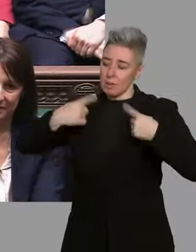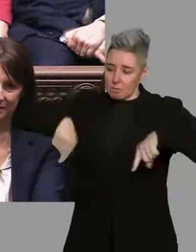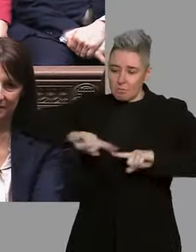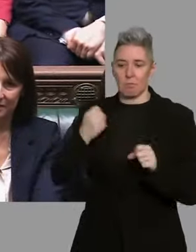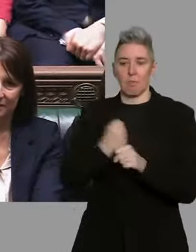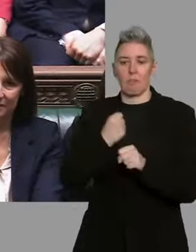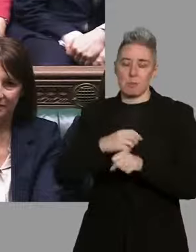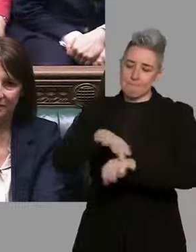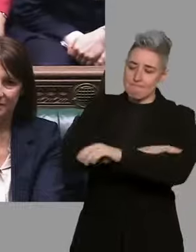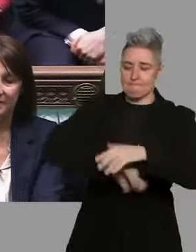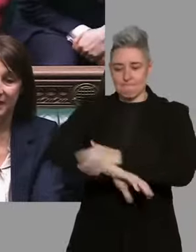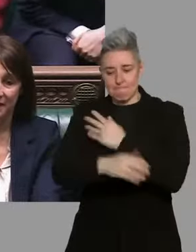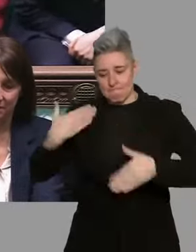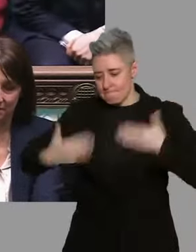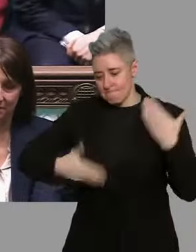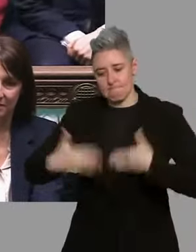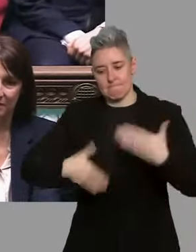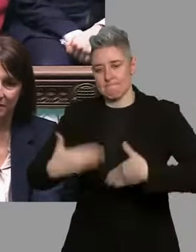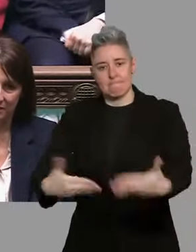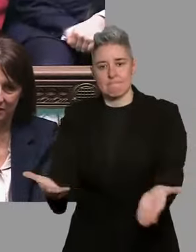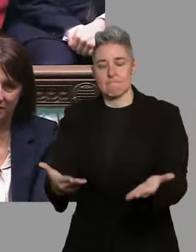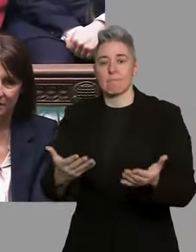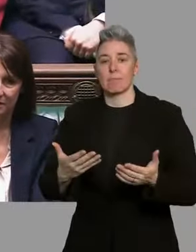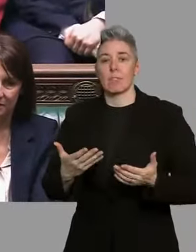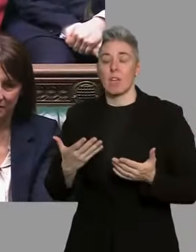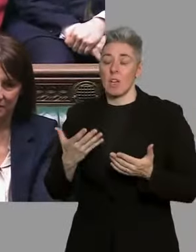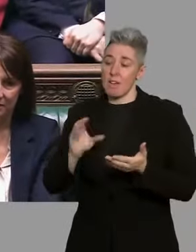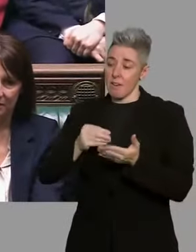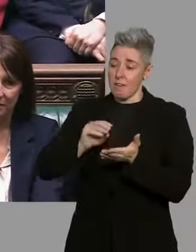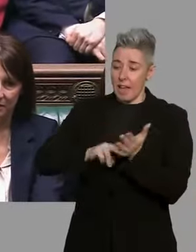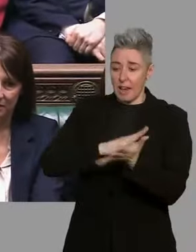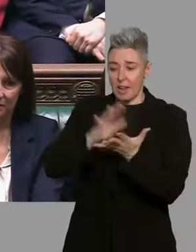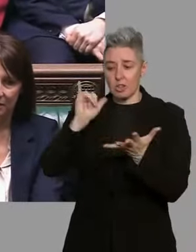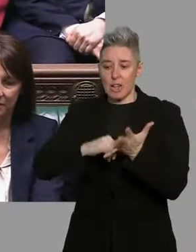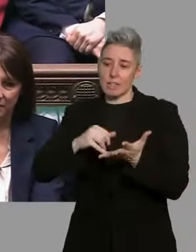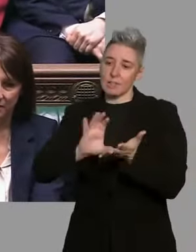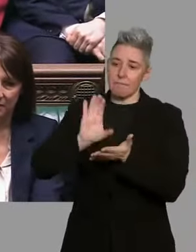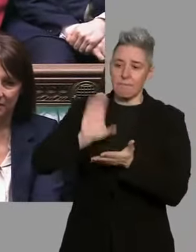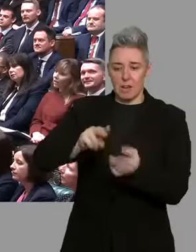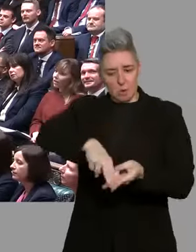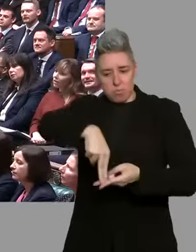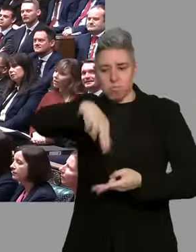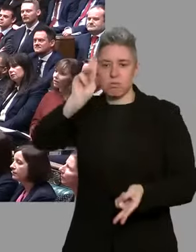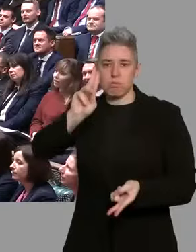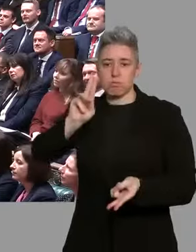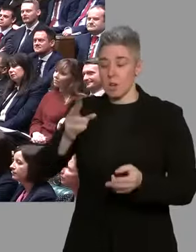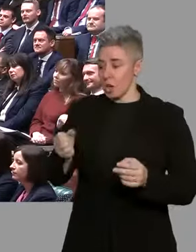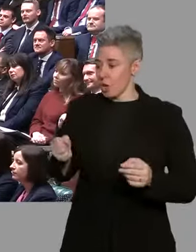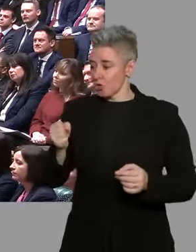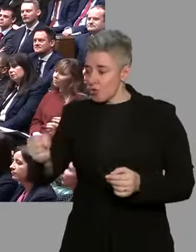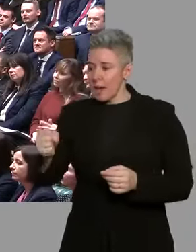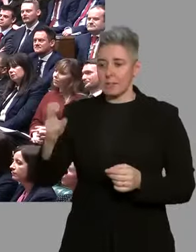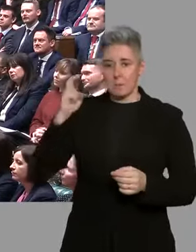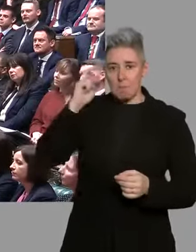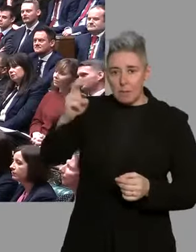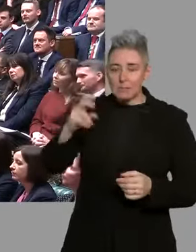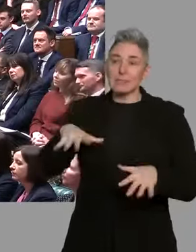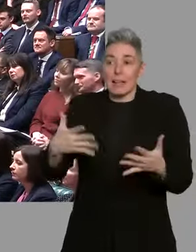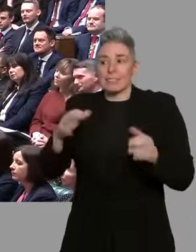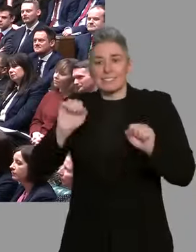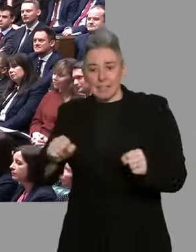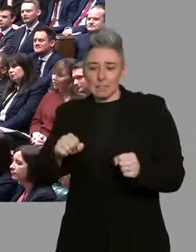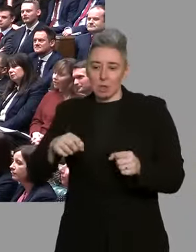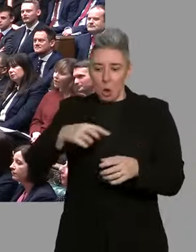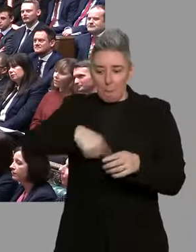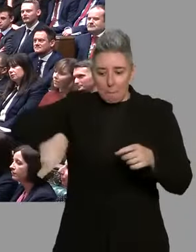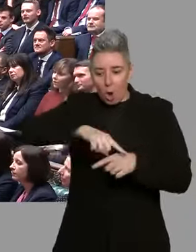Record funding for the NHS. Money for our trains, buses, and yes, Mr. Speaker, potholes. Pay rises for 3 million of the